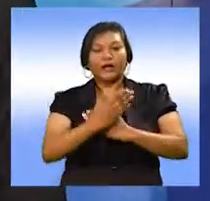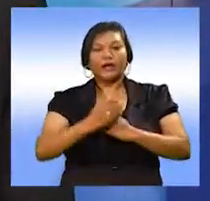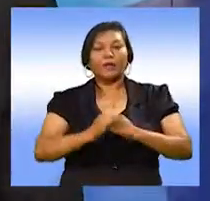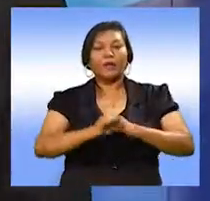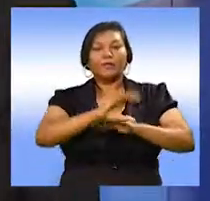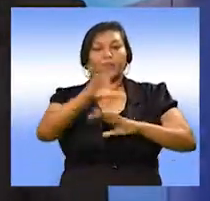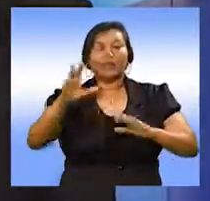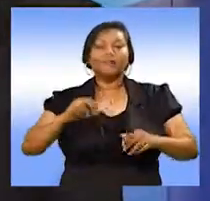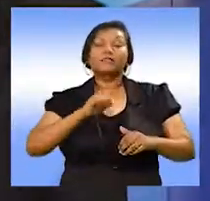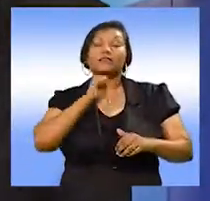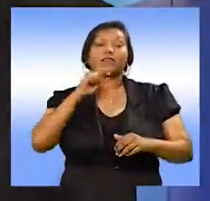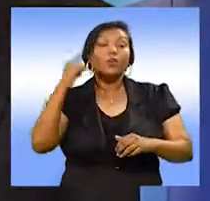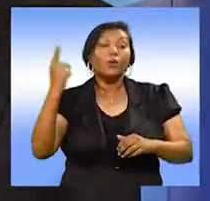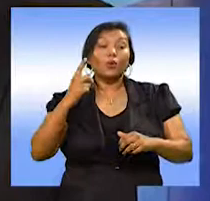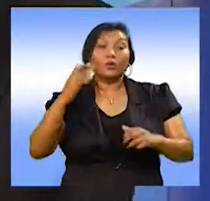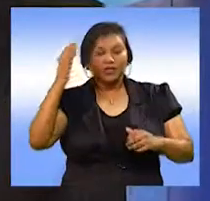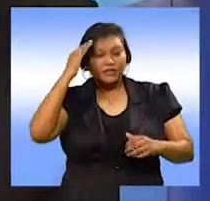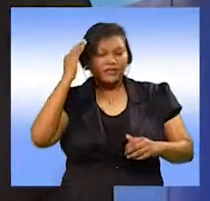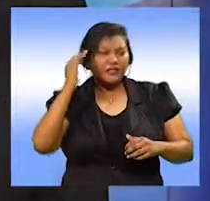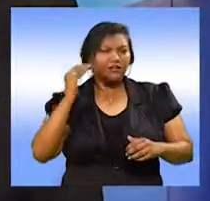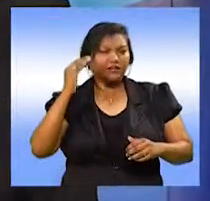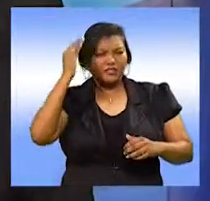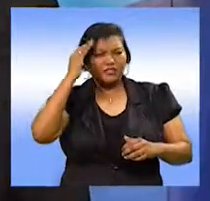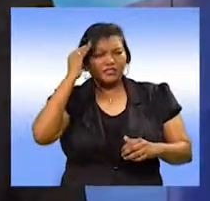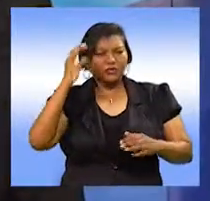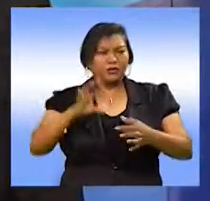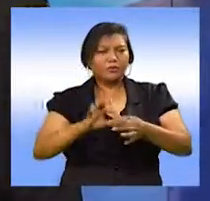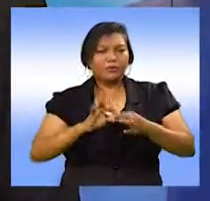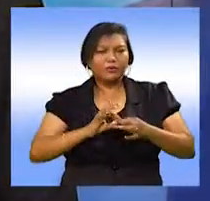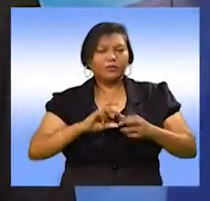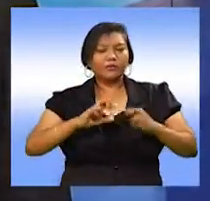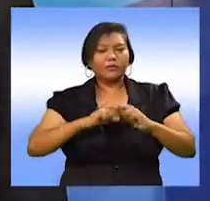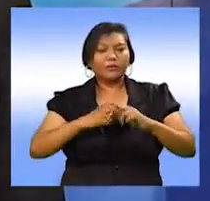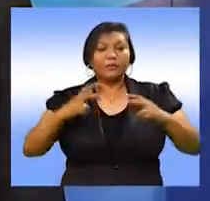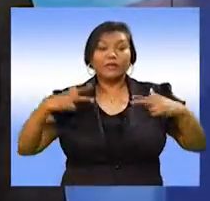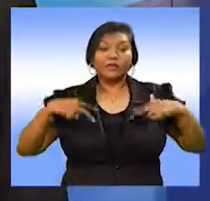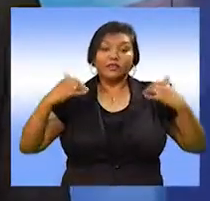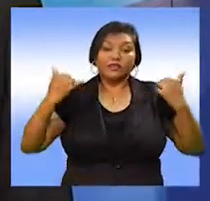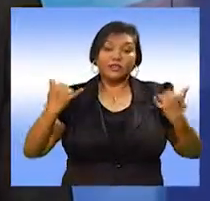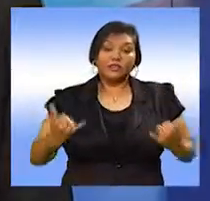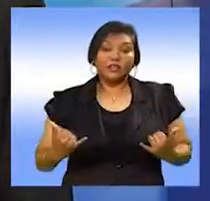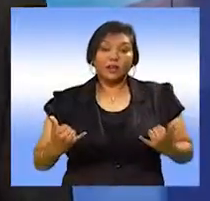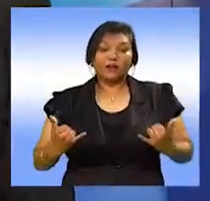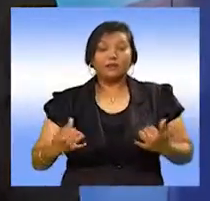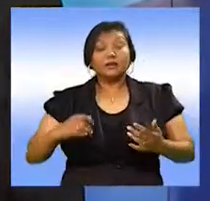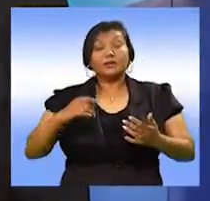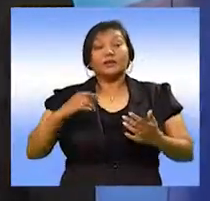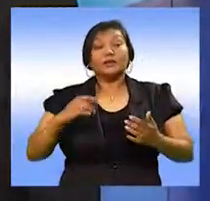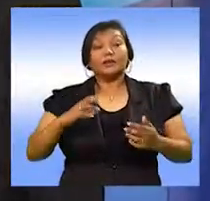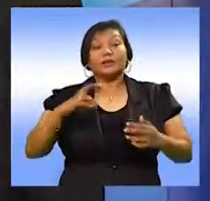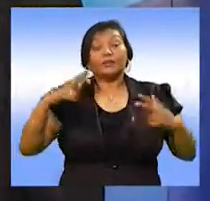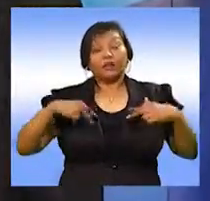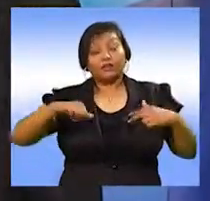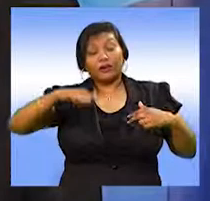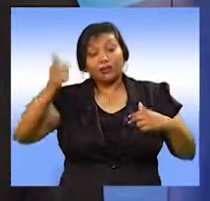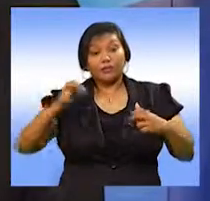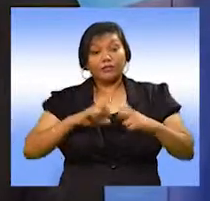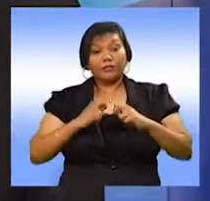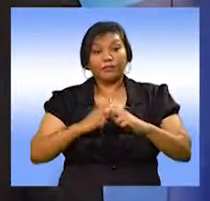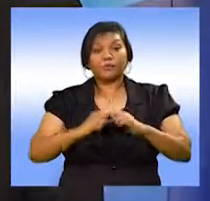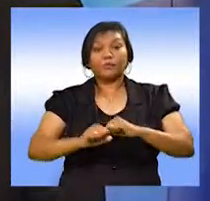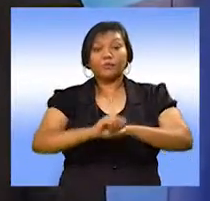the only intellectual property issue relevant to the sector. In fact,